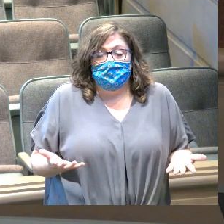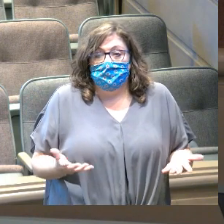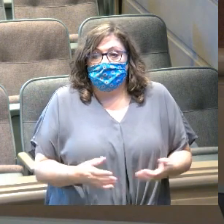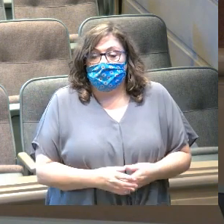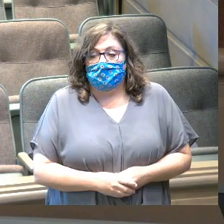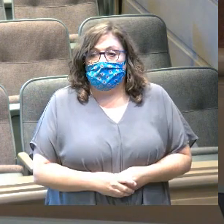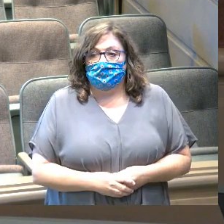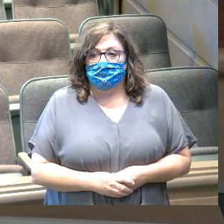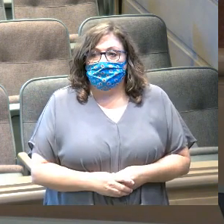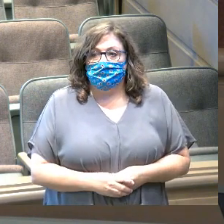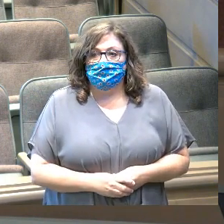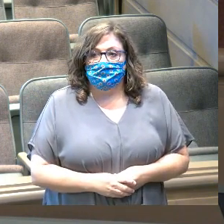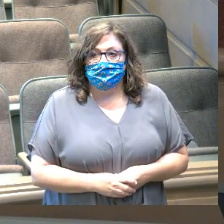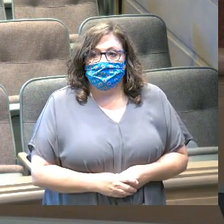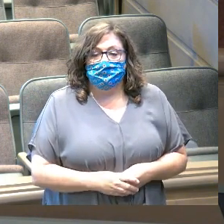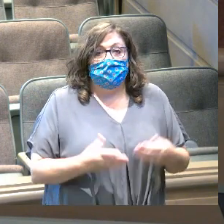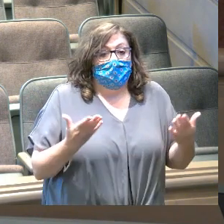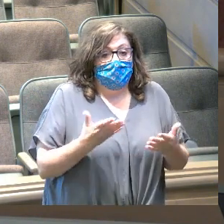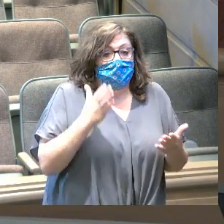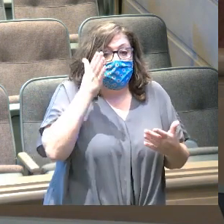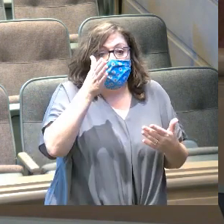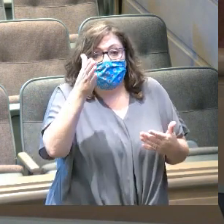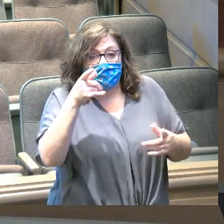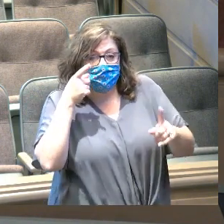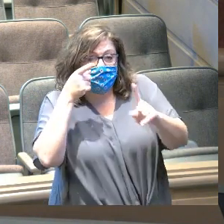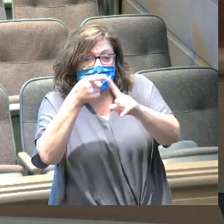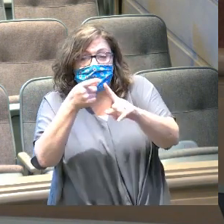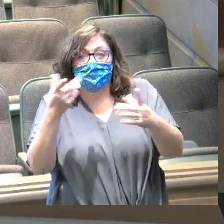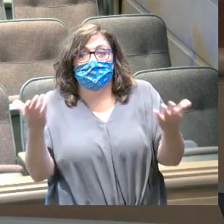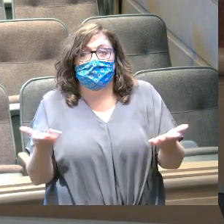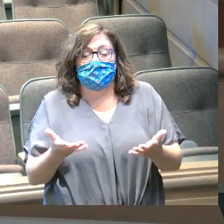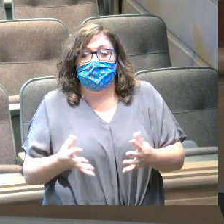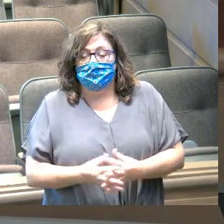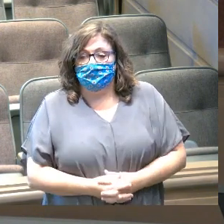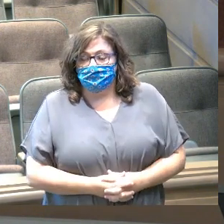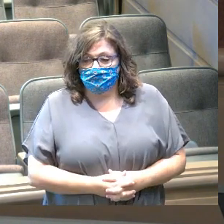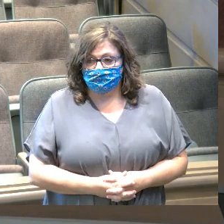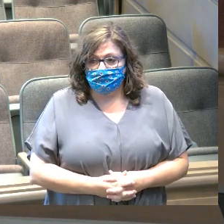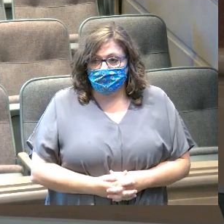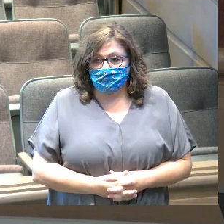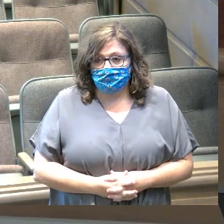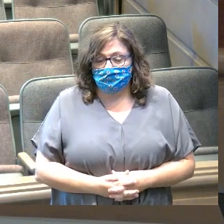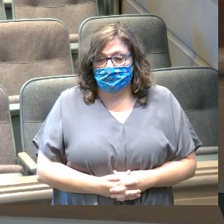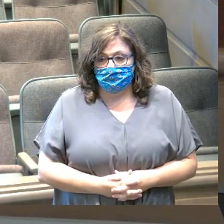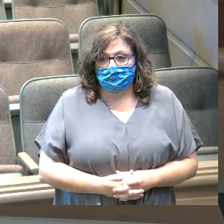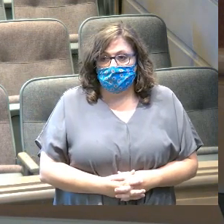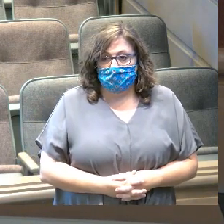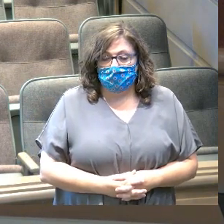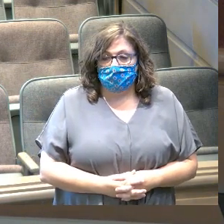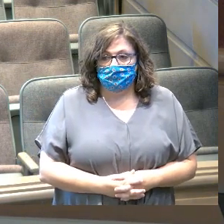is, and where you're going to go. The reality is this: we do not